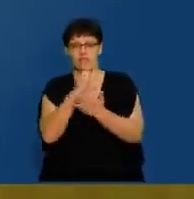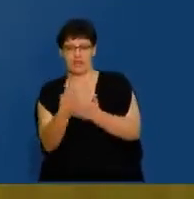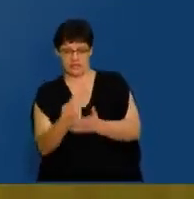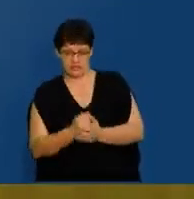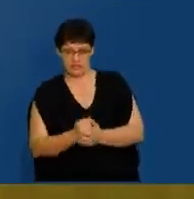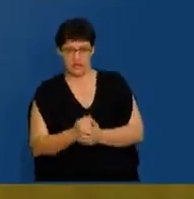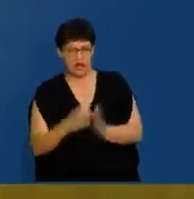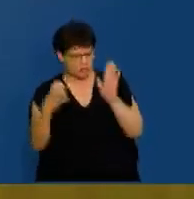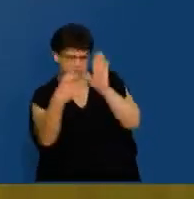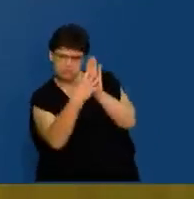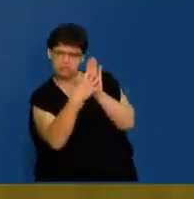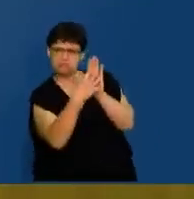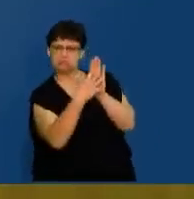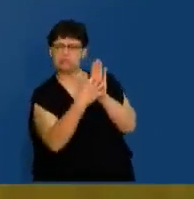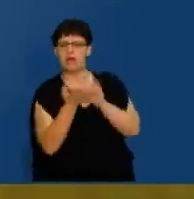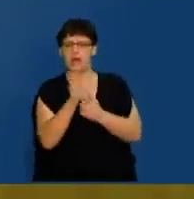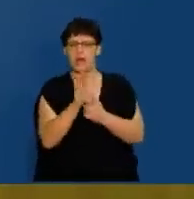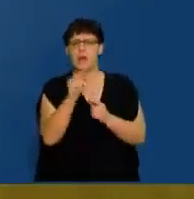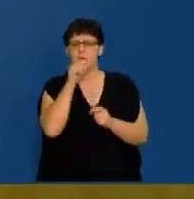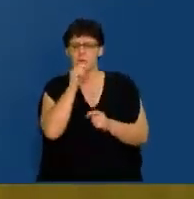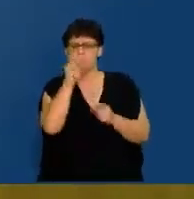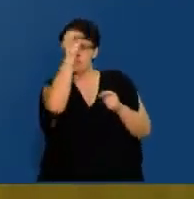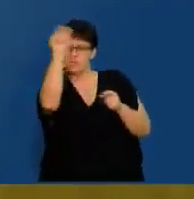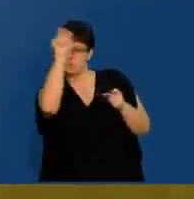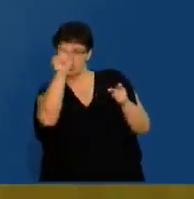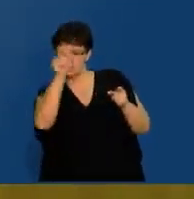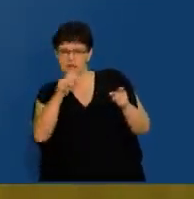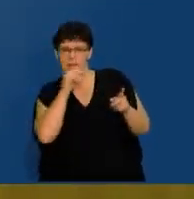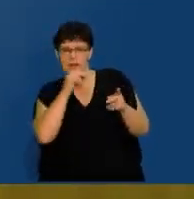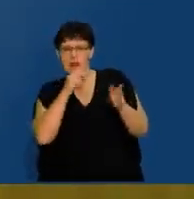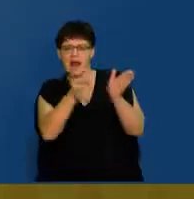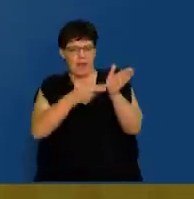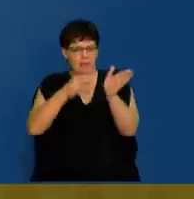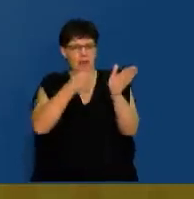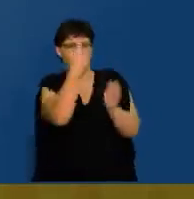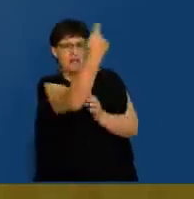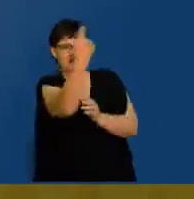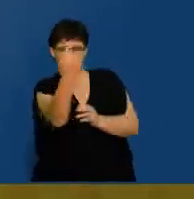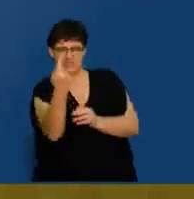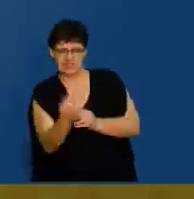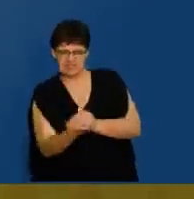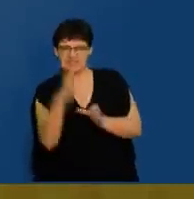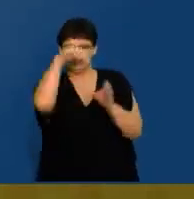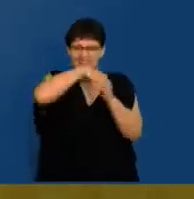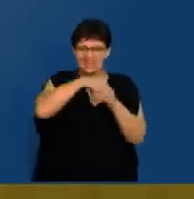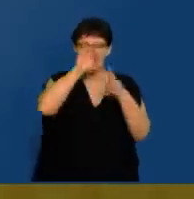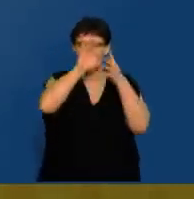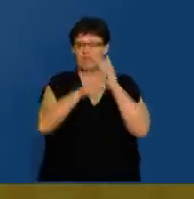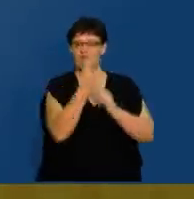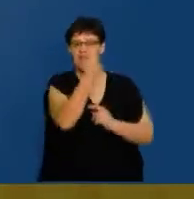on a diagram and then use the annotation, simple labels describing the characteristics of each